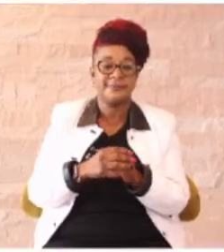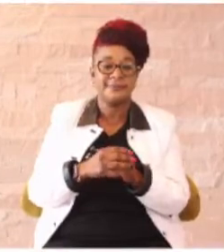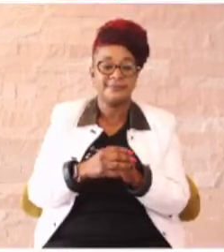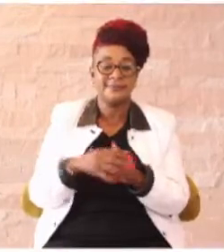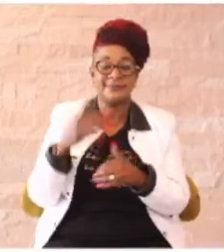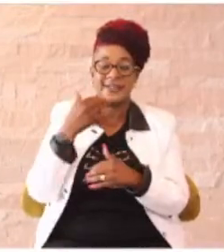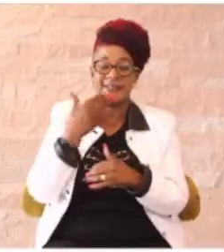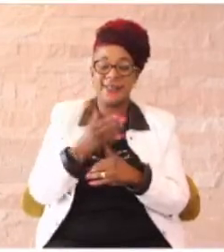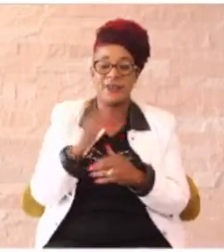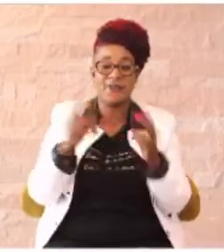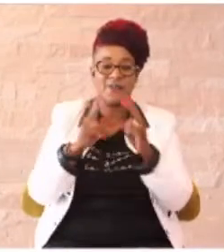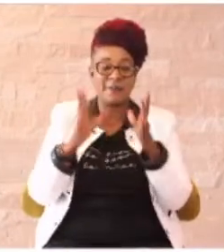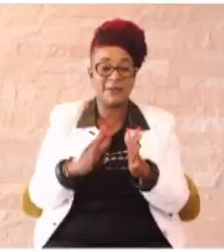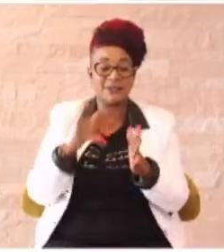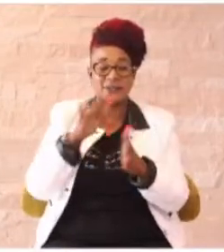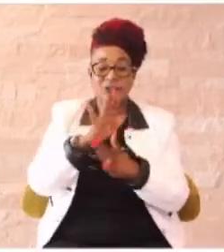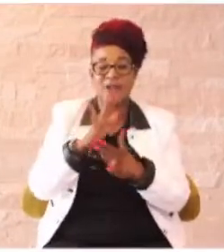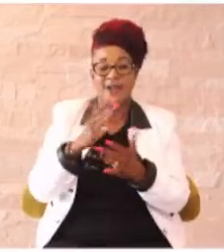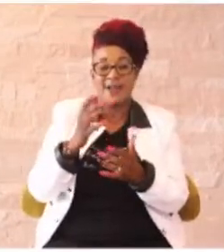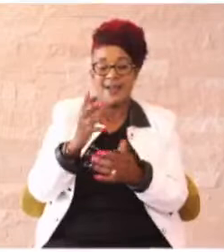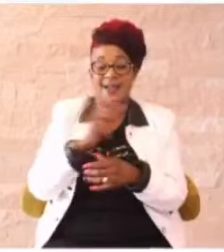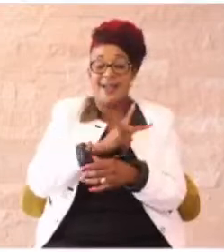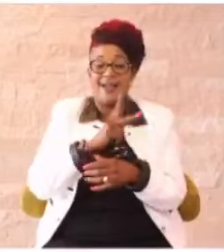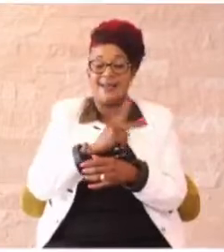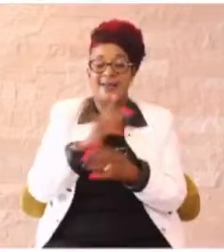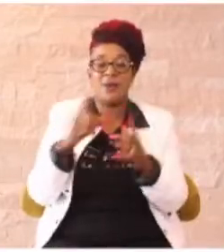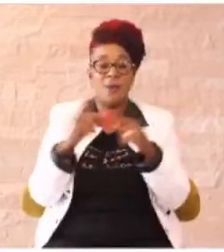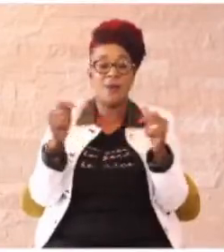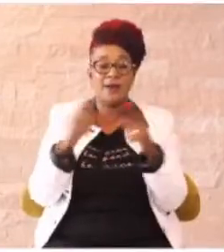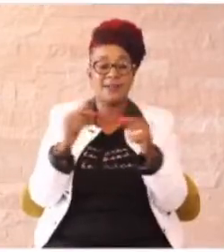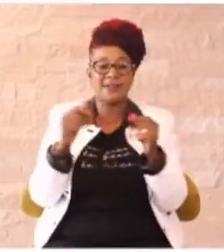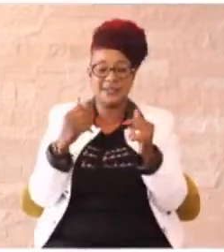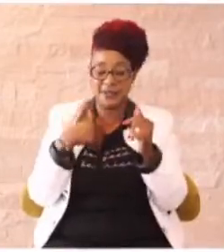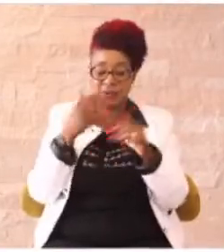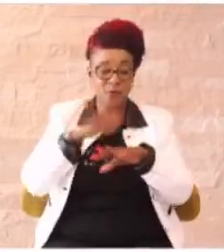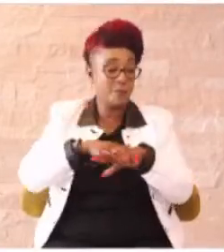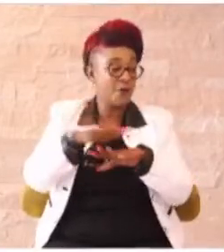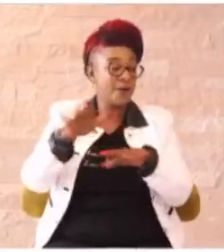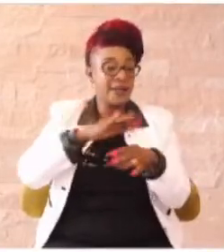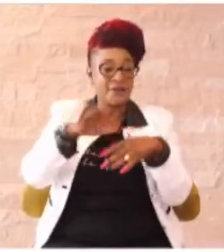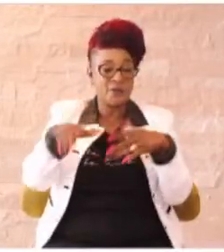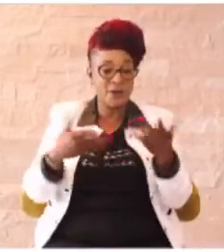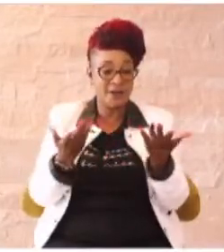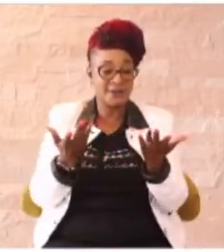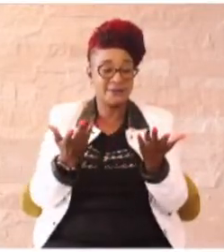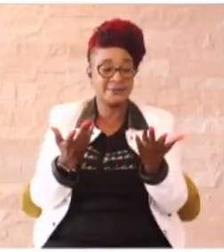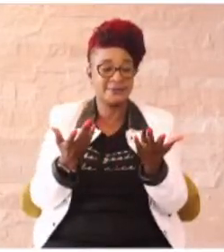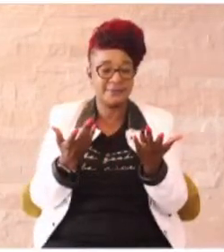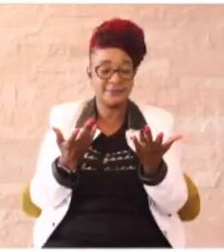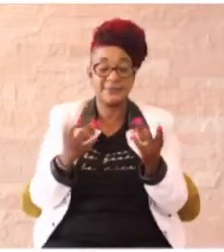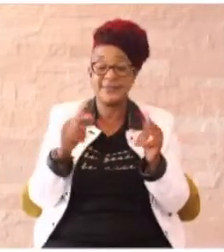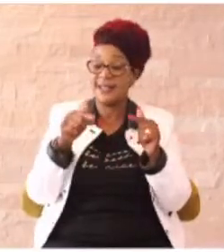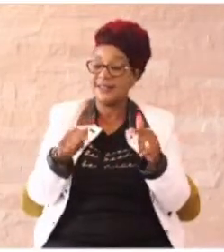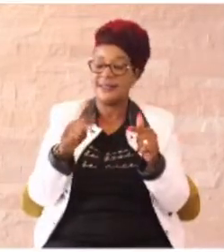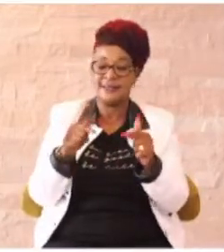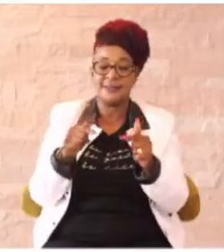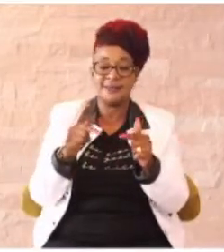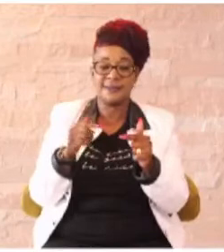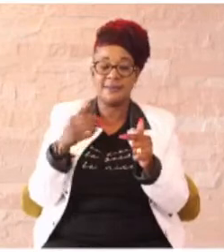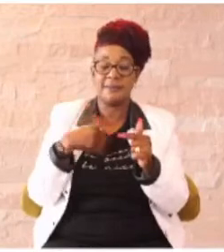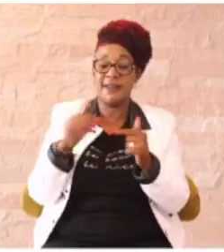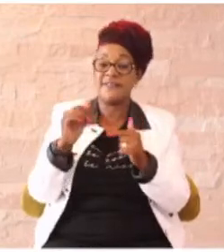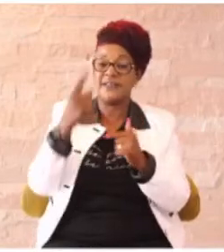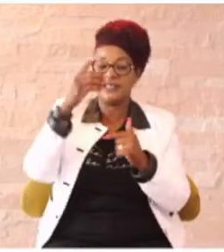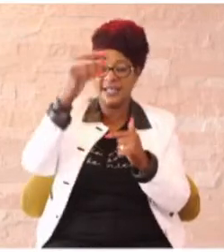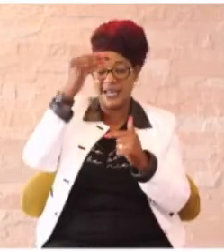Thank you very much for your kind words. Good morning, everyone. This has been my very first